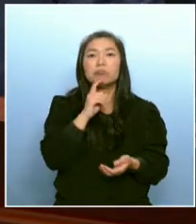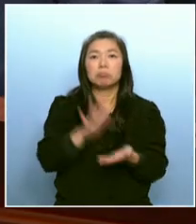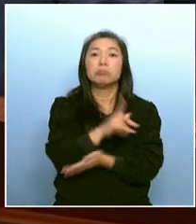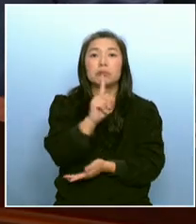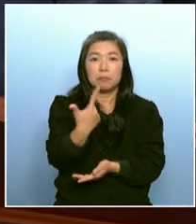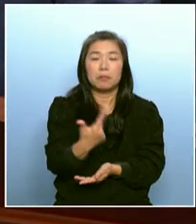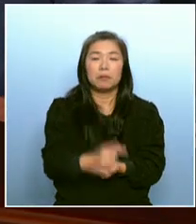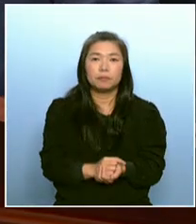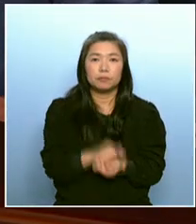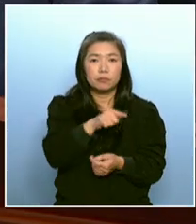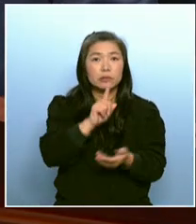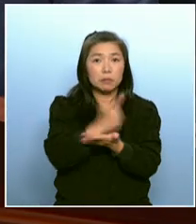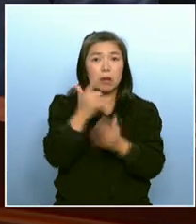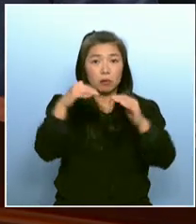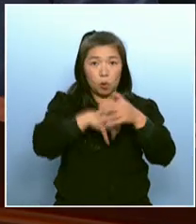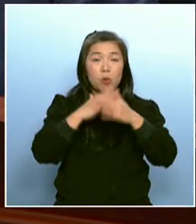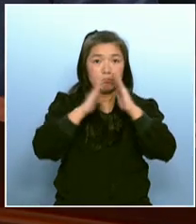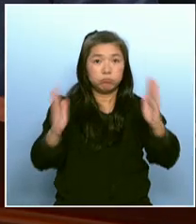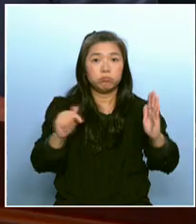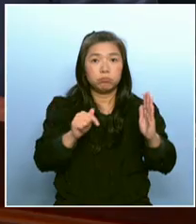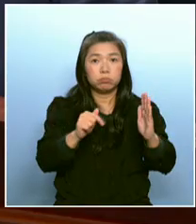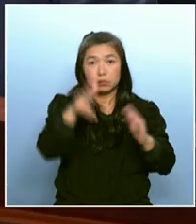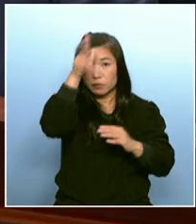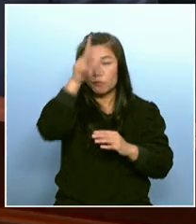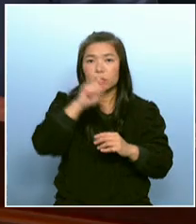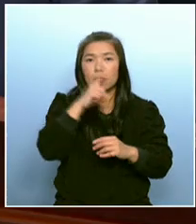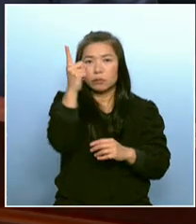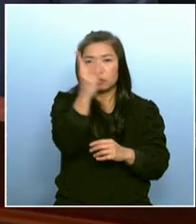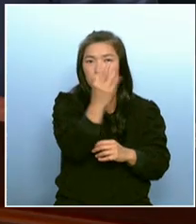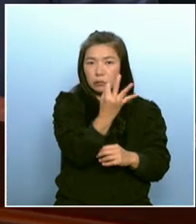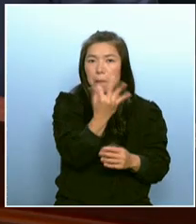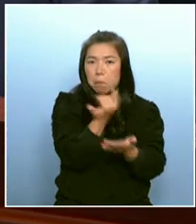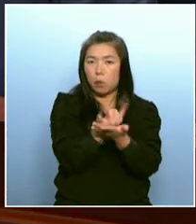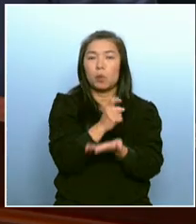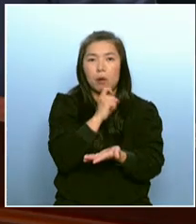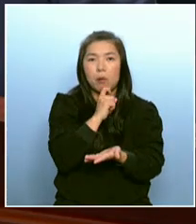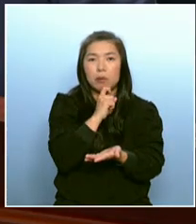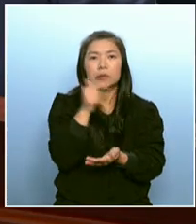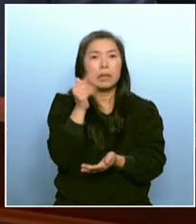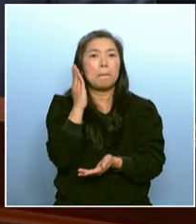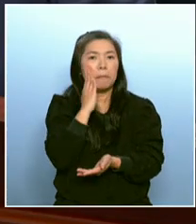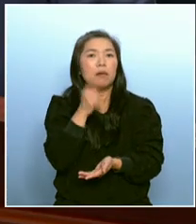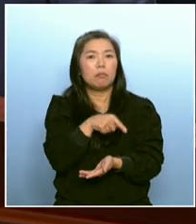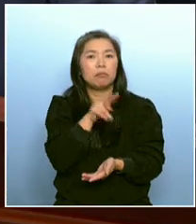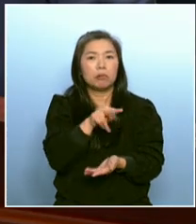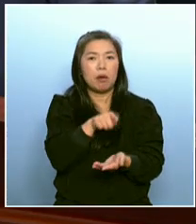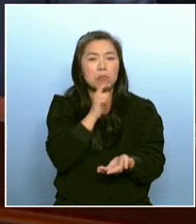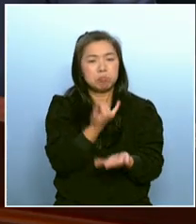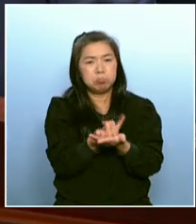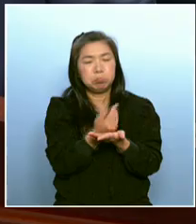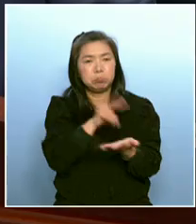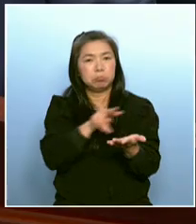is the establishment of the CDF, it's been 18 years now. Over the 18 years, the government carried out